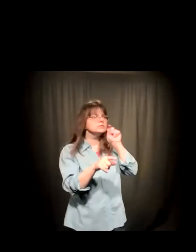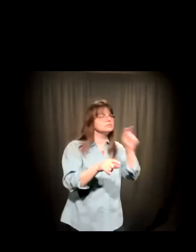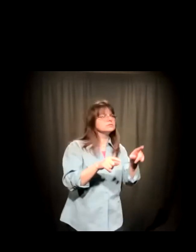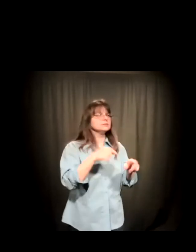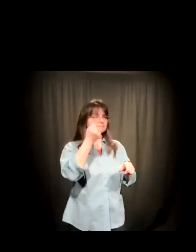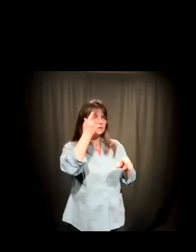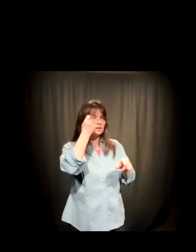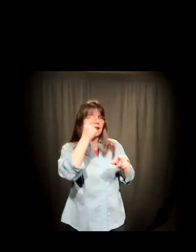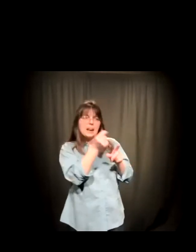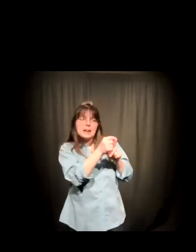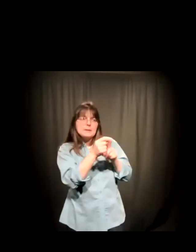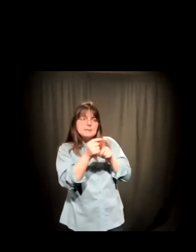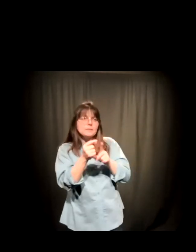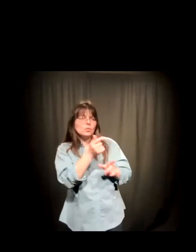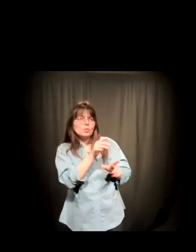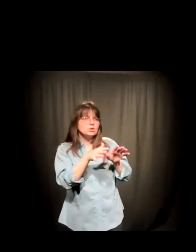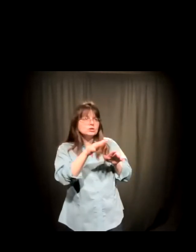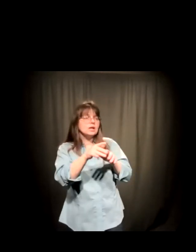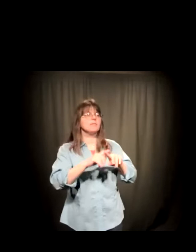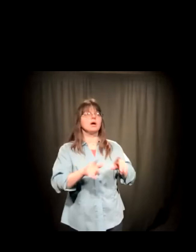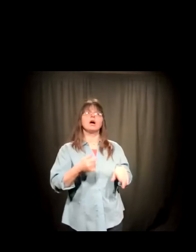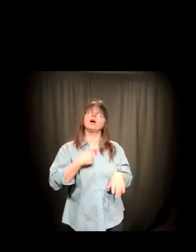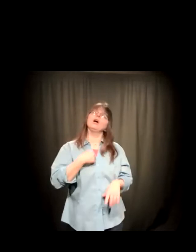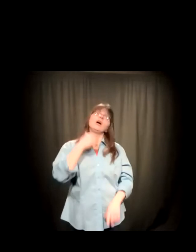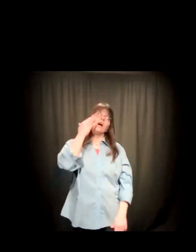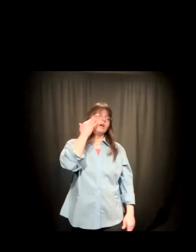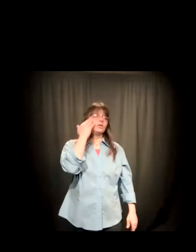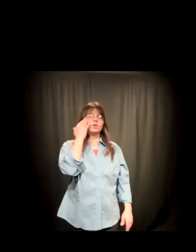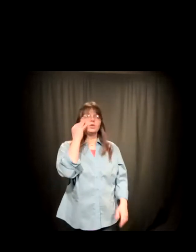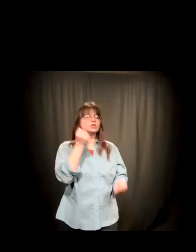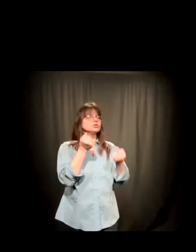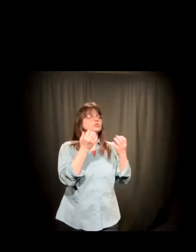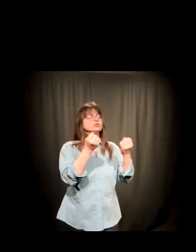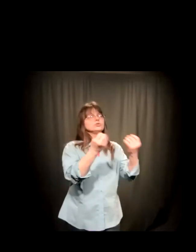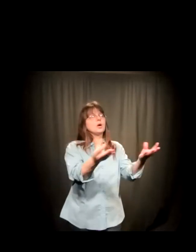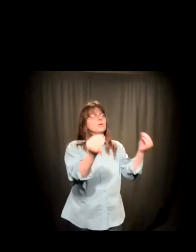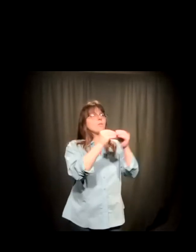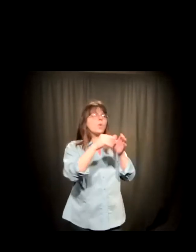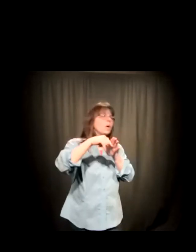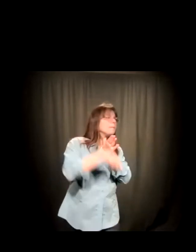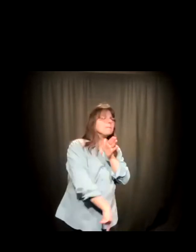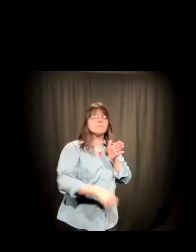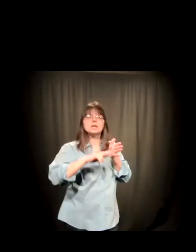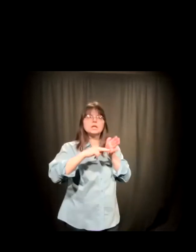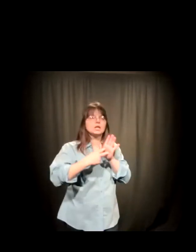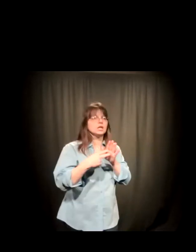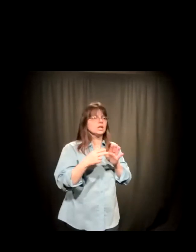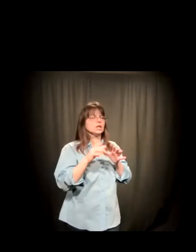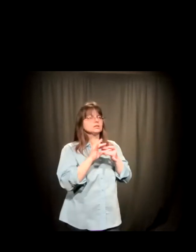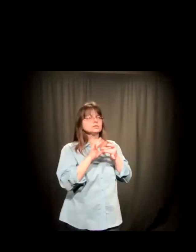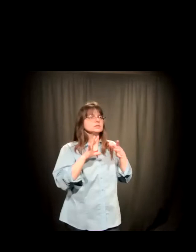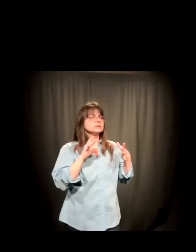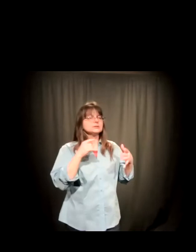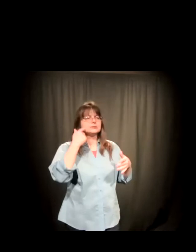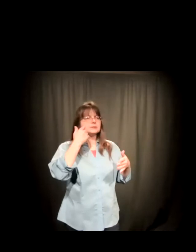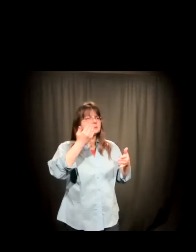still tell there were layers and layers of meaning that were escaping me. They were carried in the small twitch of